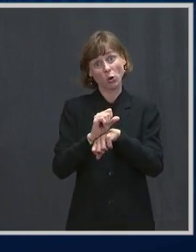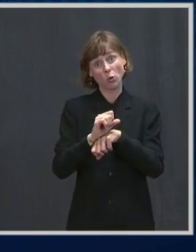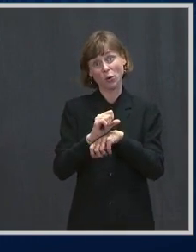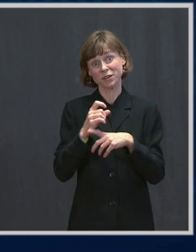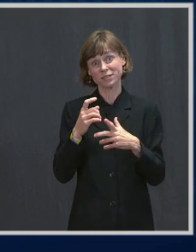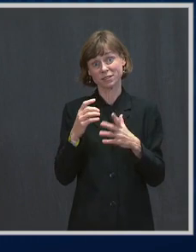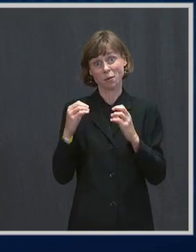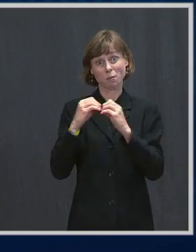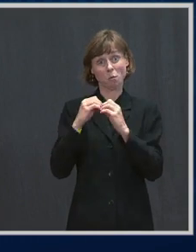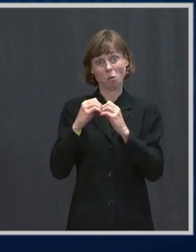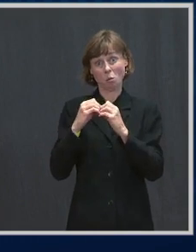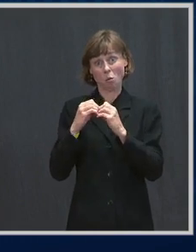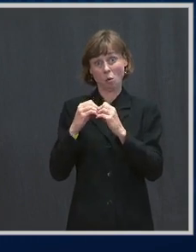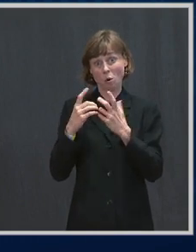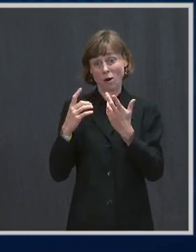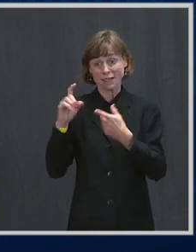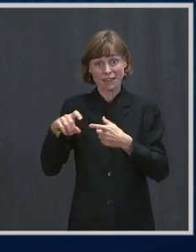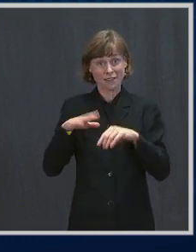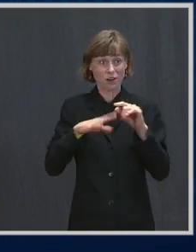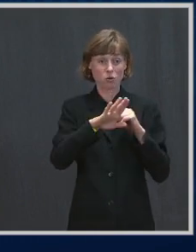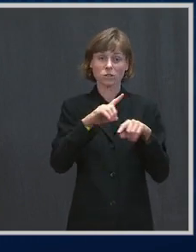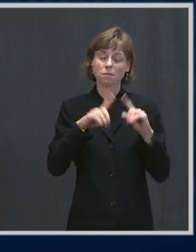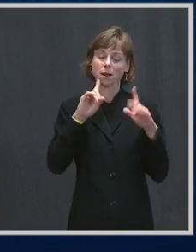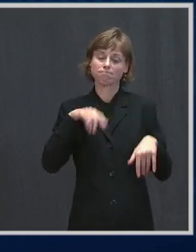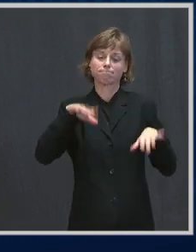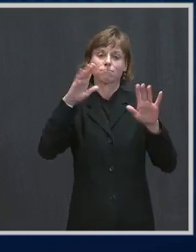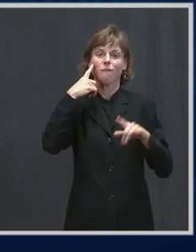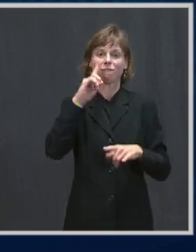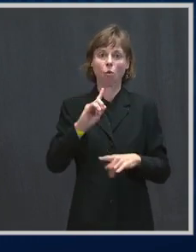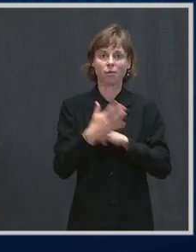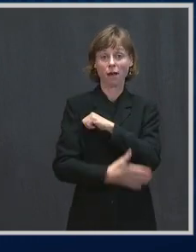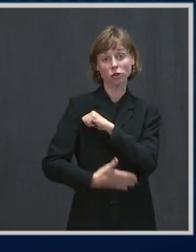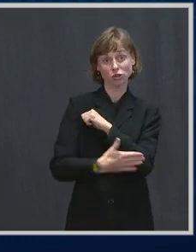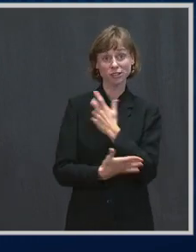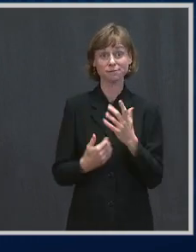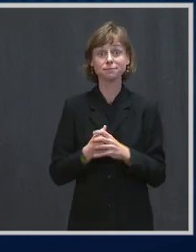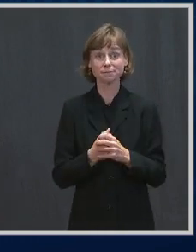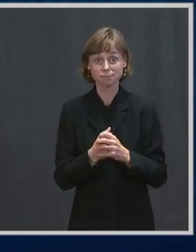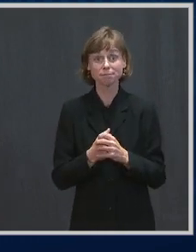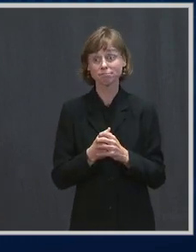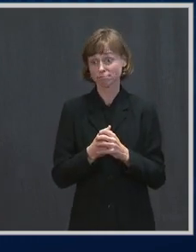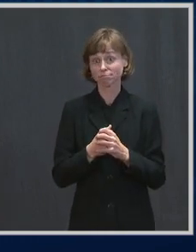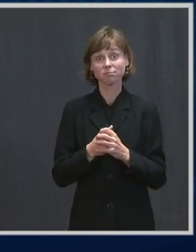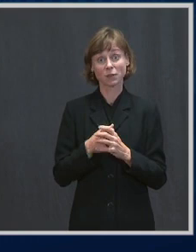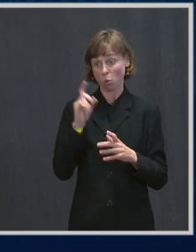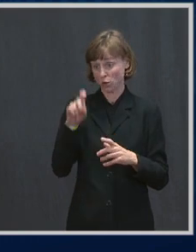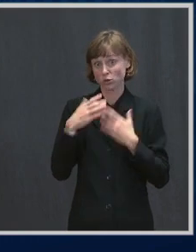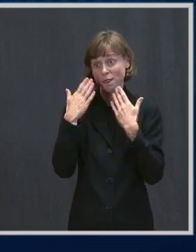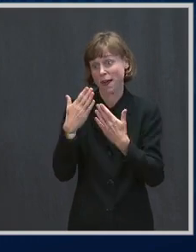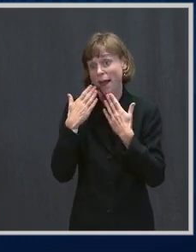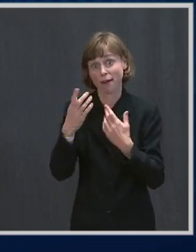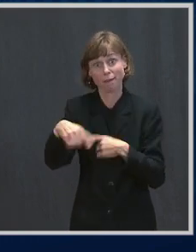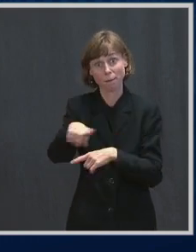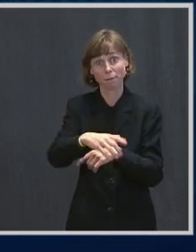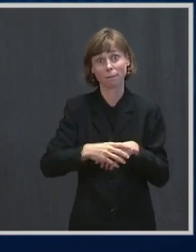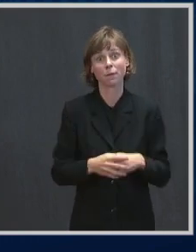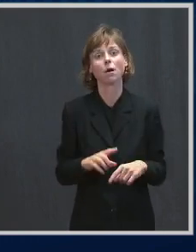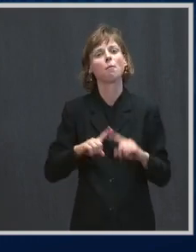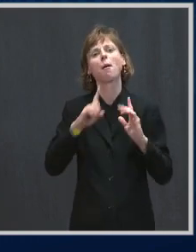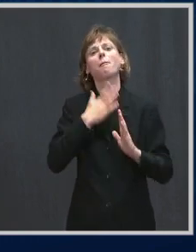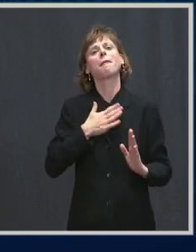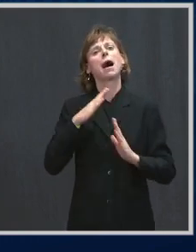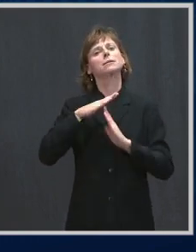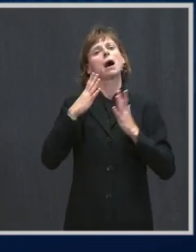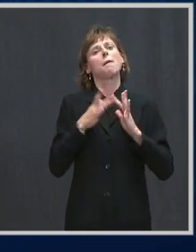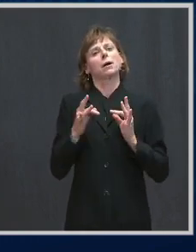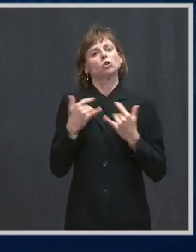yours, but they do it for the country. And they're to be thanked. But the main message that I want to communicate